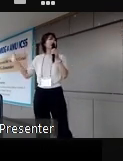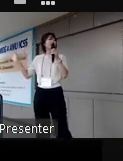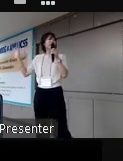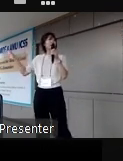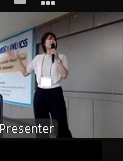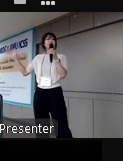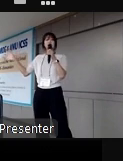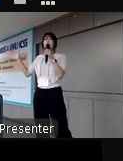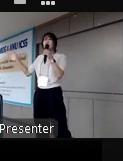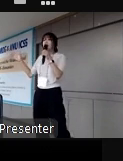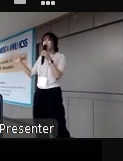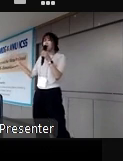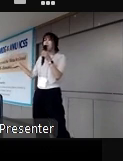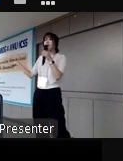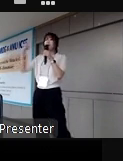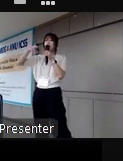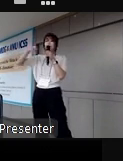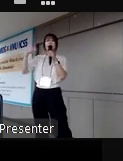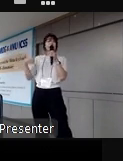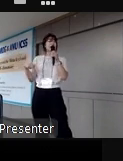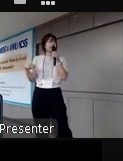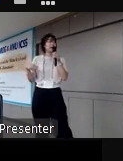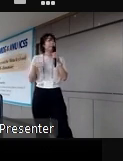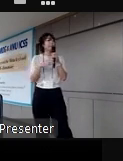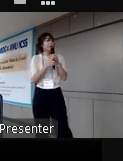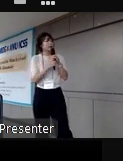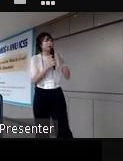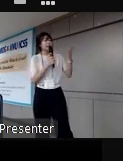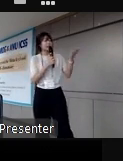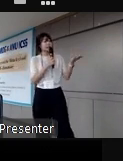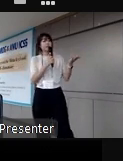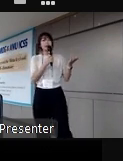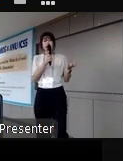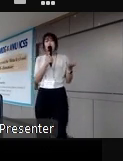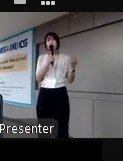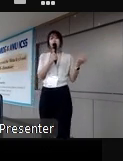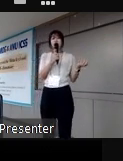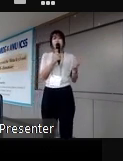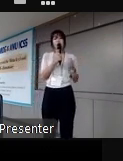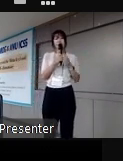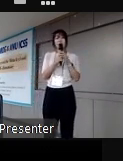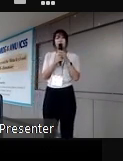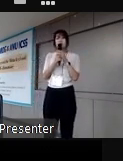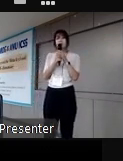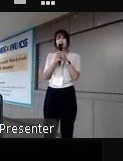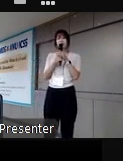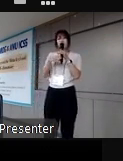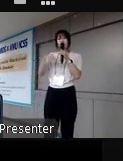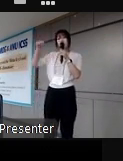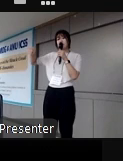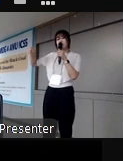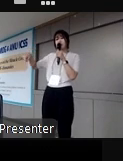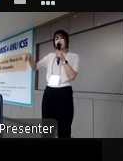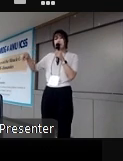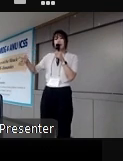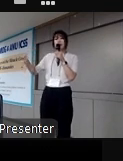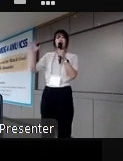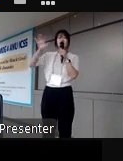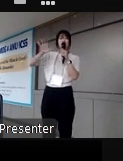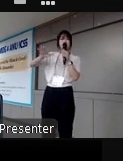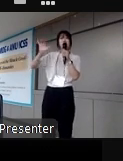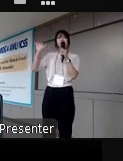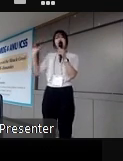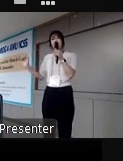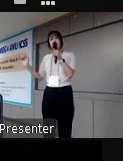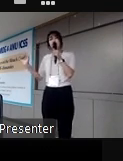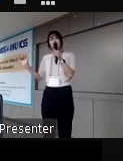restrictively in subsequent anaphoric pickup of that entity. So that seems to be, again, very similar to our treatment of ex locus as a